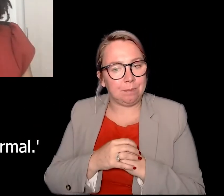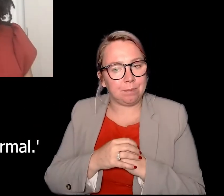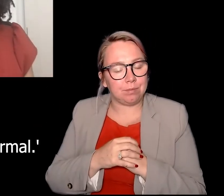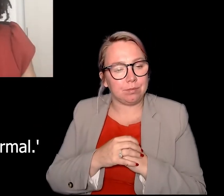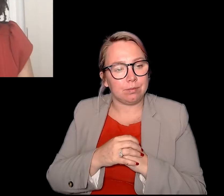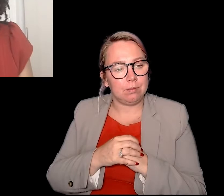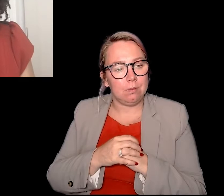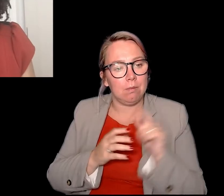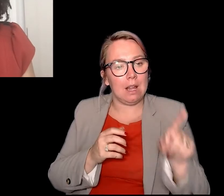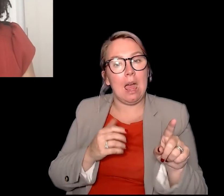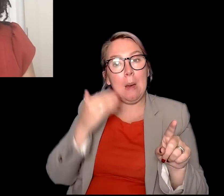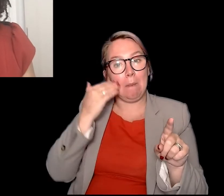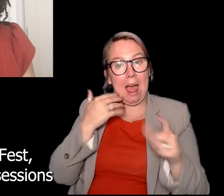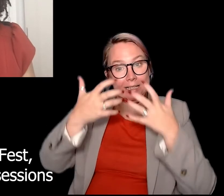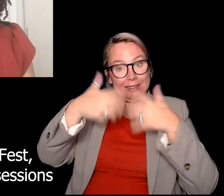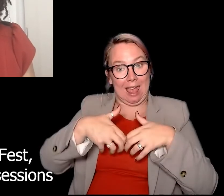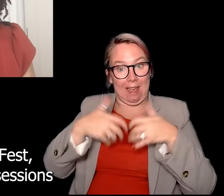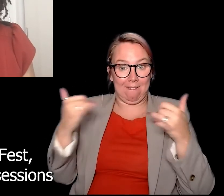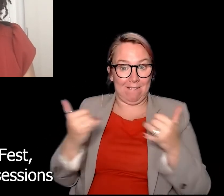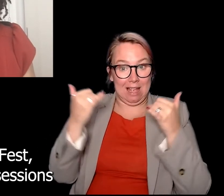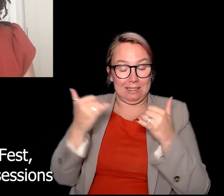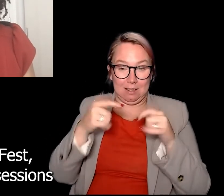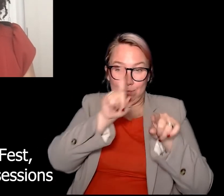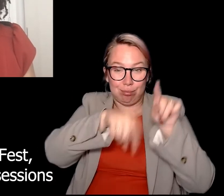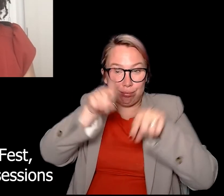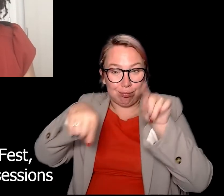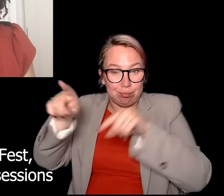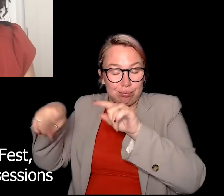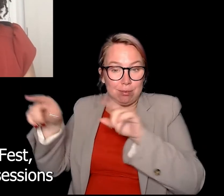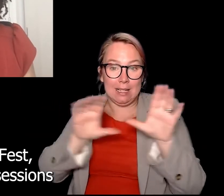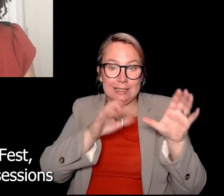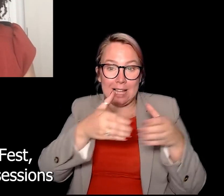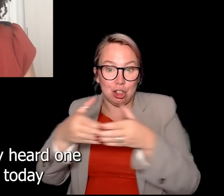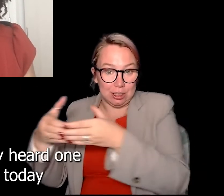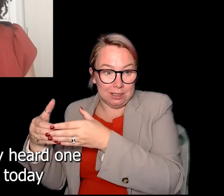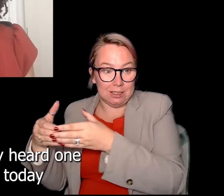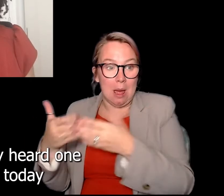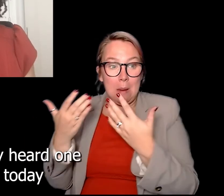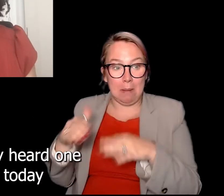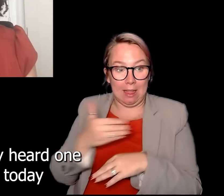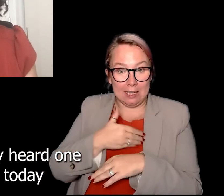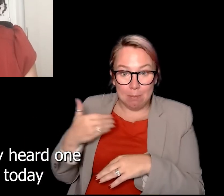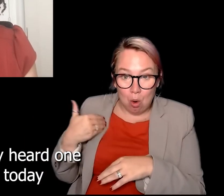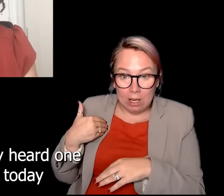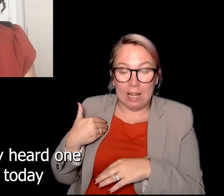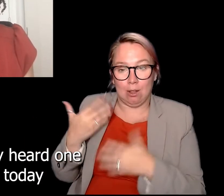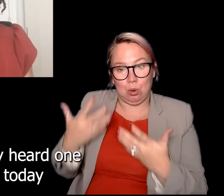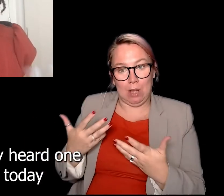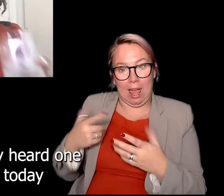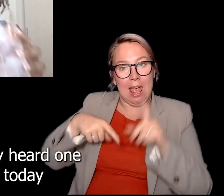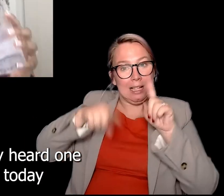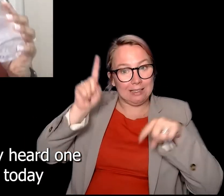unquote, normal. Got it. And at this year's Black Tech Fest, we've got a lot of different sessions. Some folks would have already heard